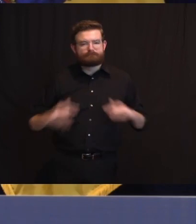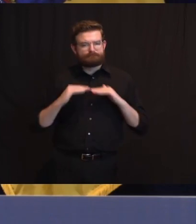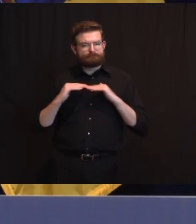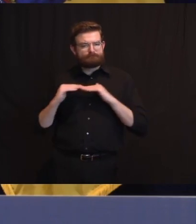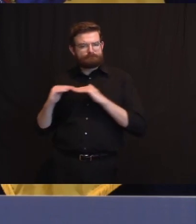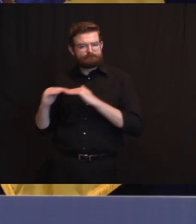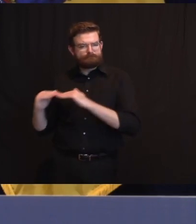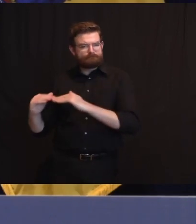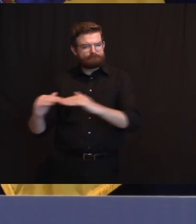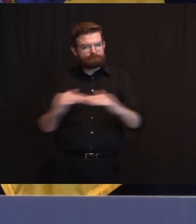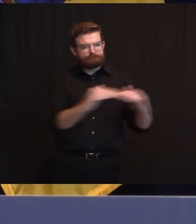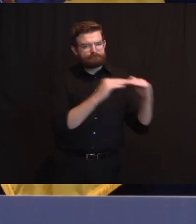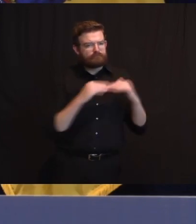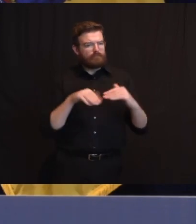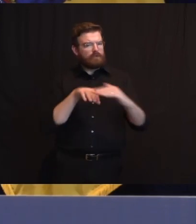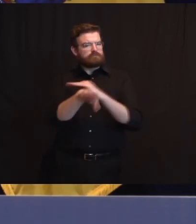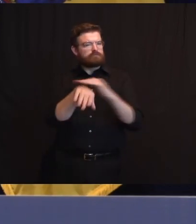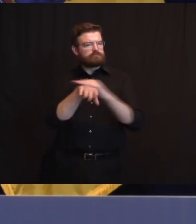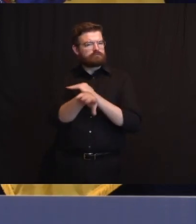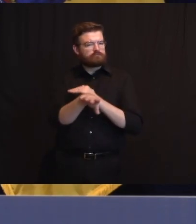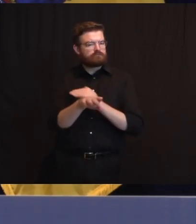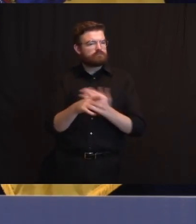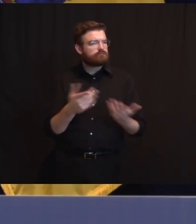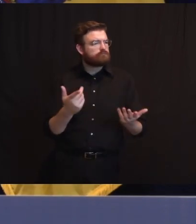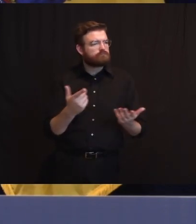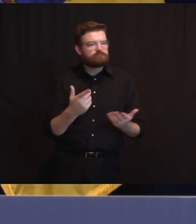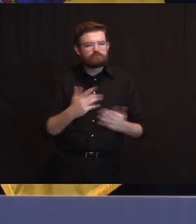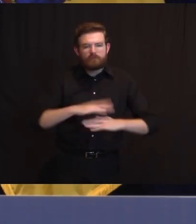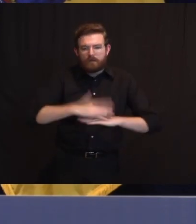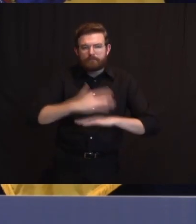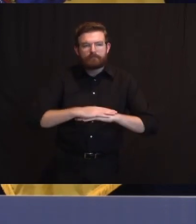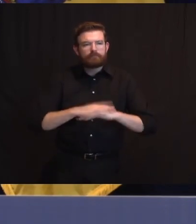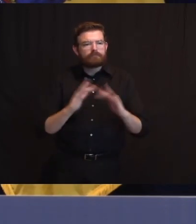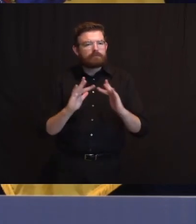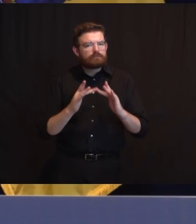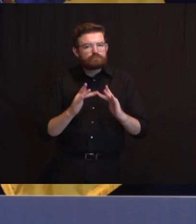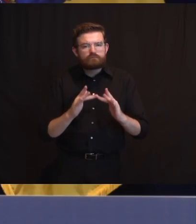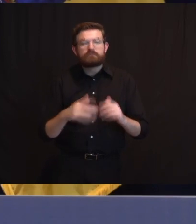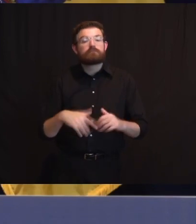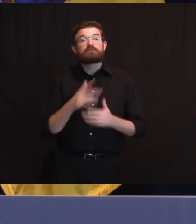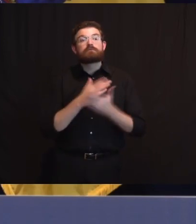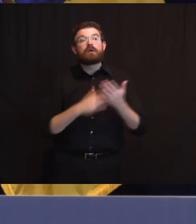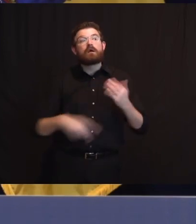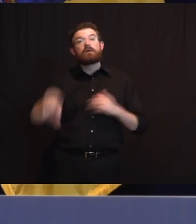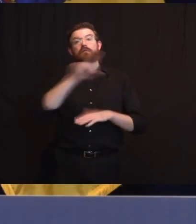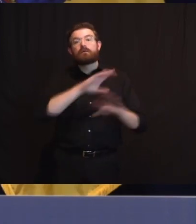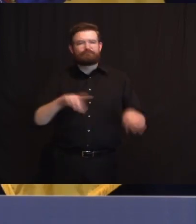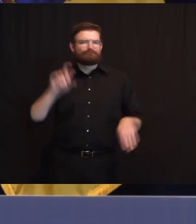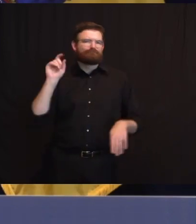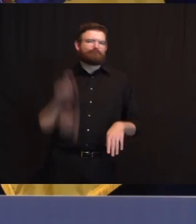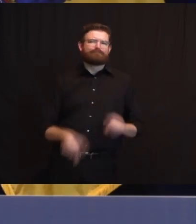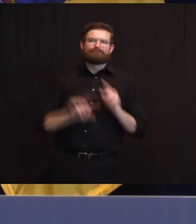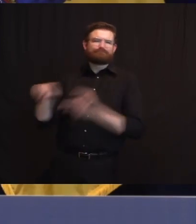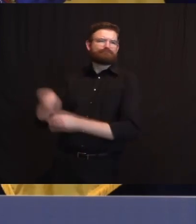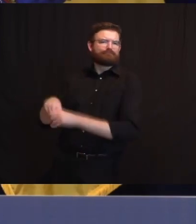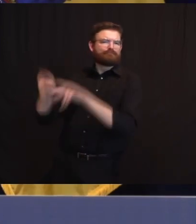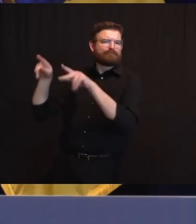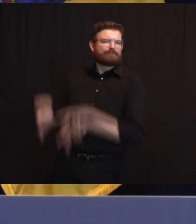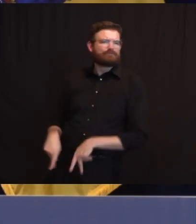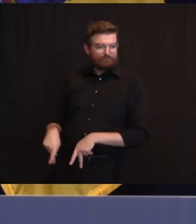families that frankly depend more heavily on in-person learning. Not everybody, not everybody has